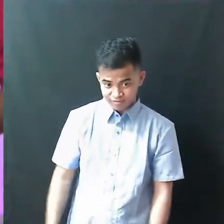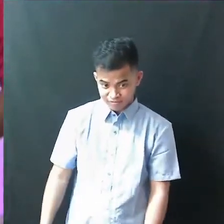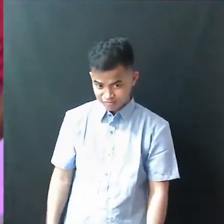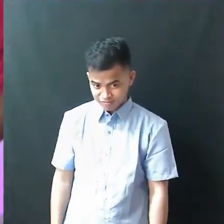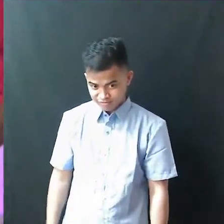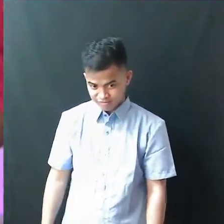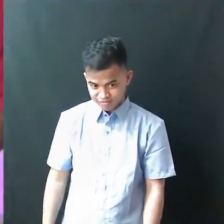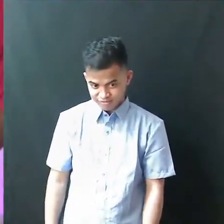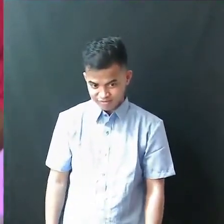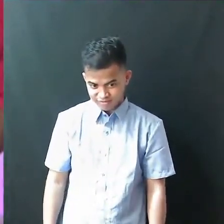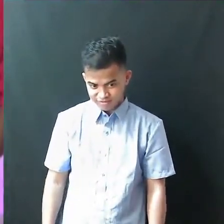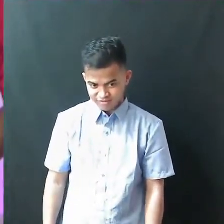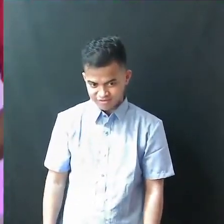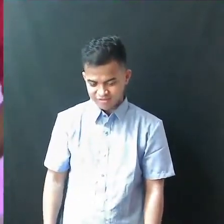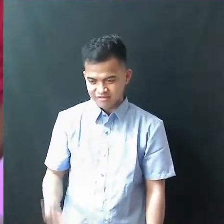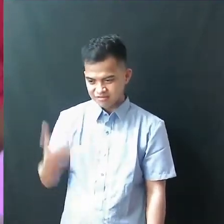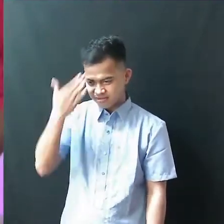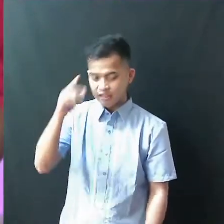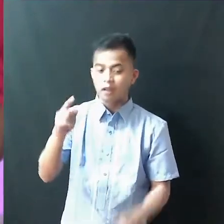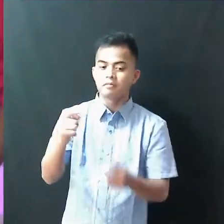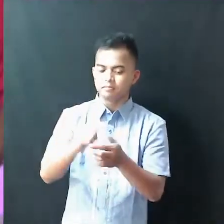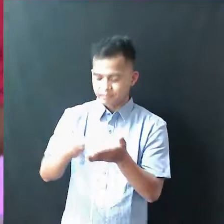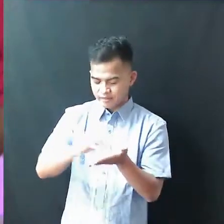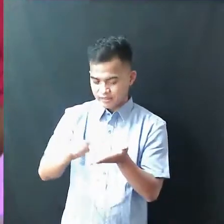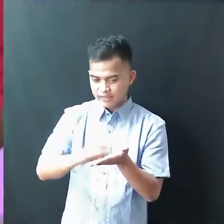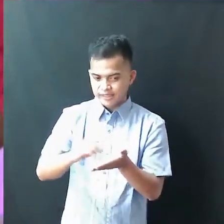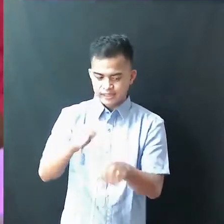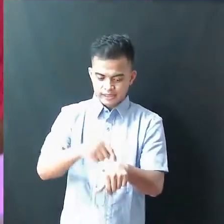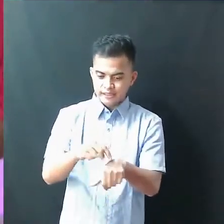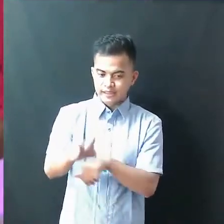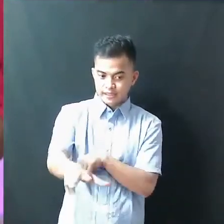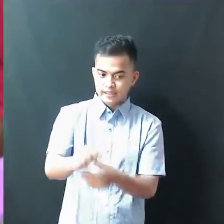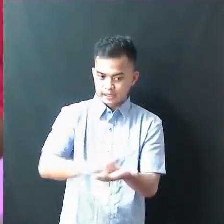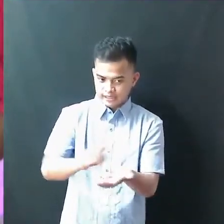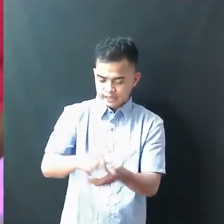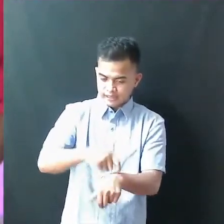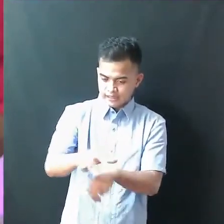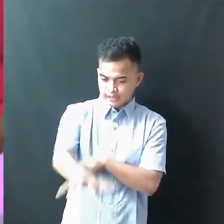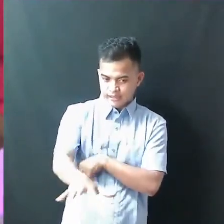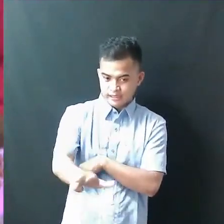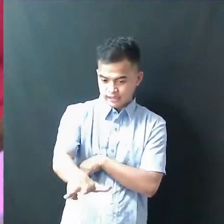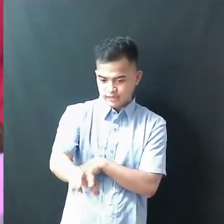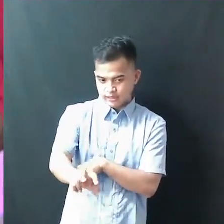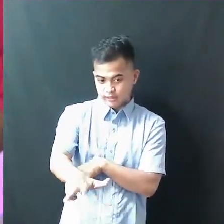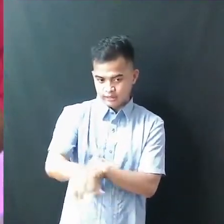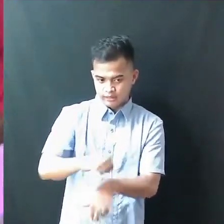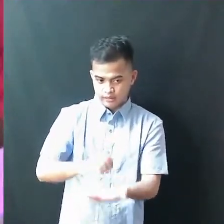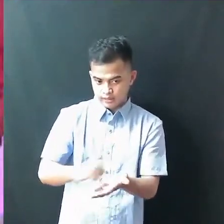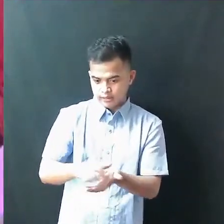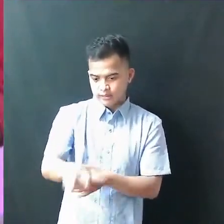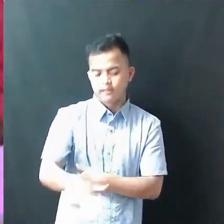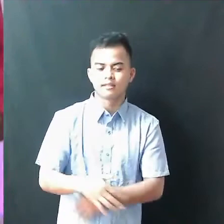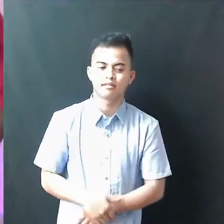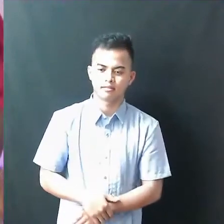for kanang last nga practice nato before we sing tonight. Alas 3:45 mag practice ta. Maybe half lang